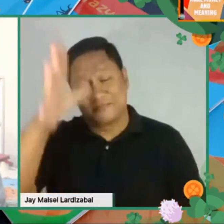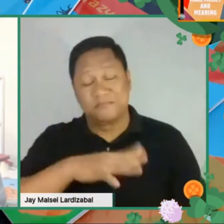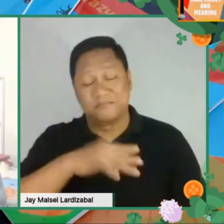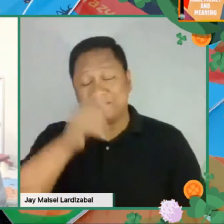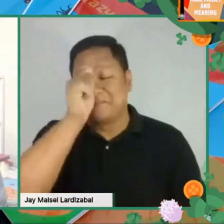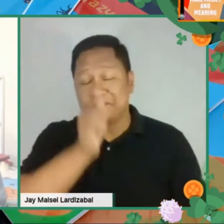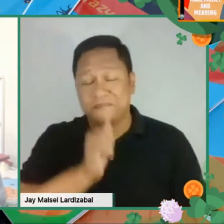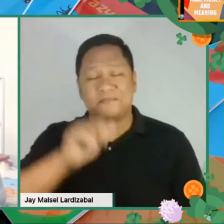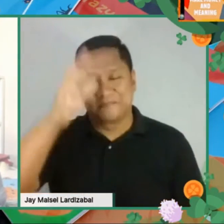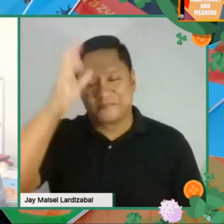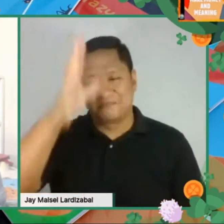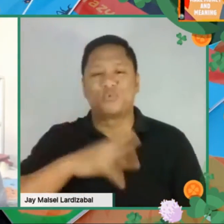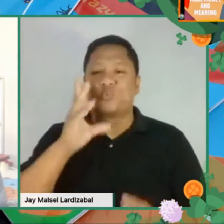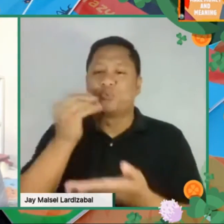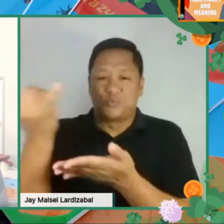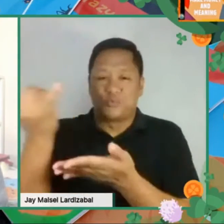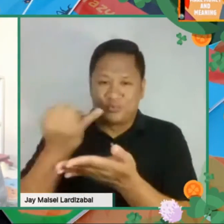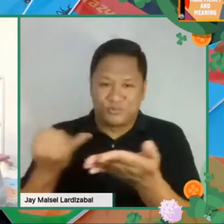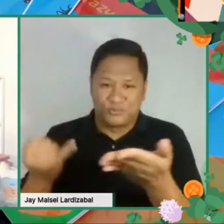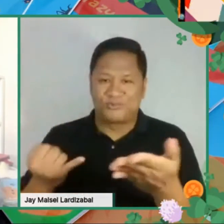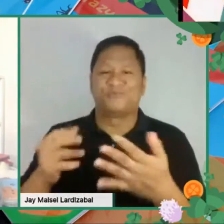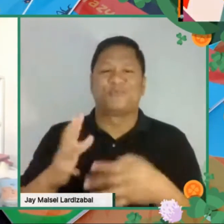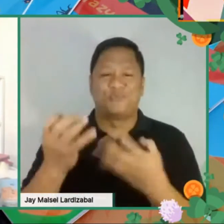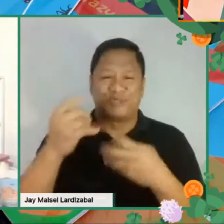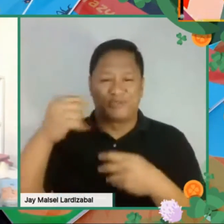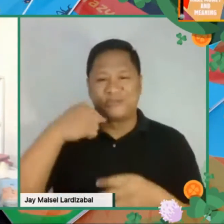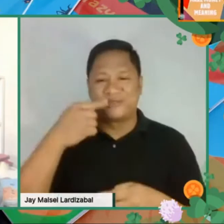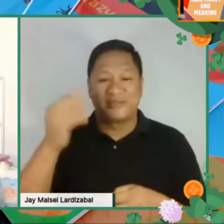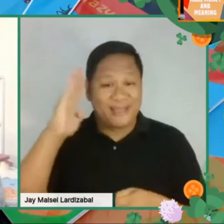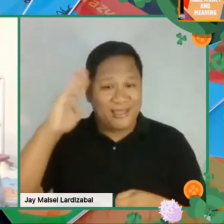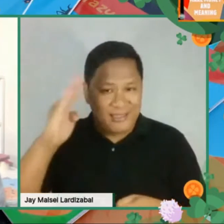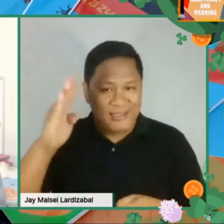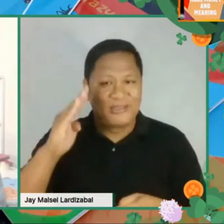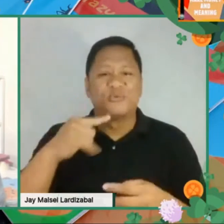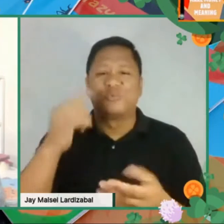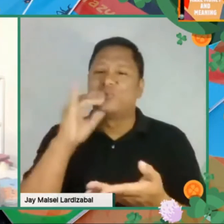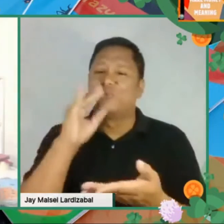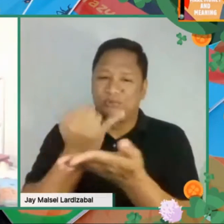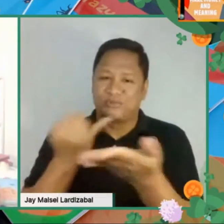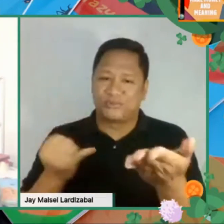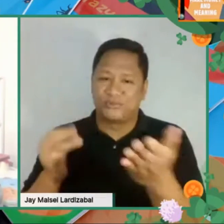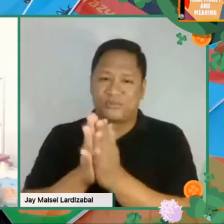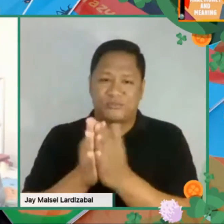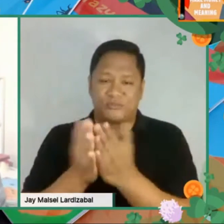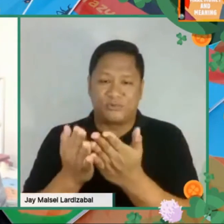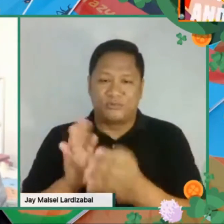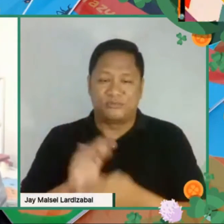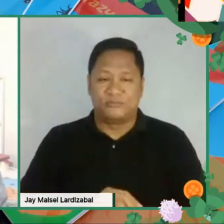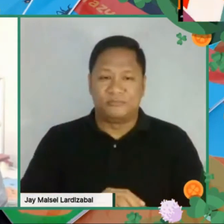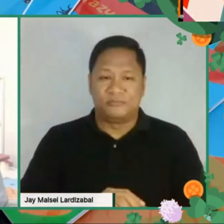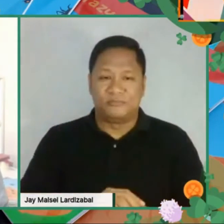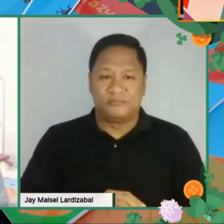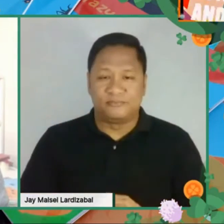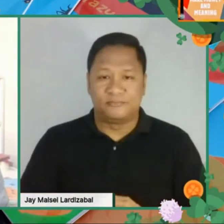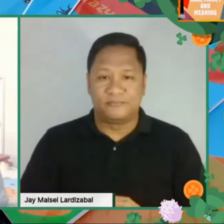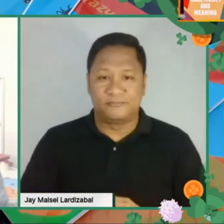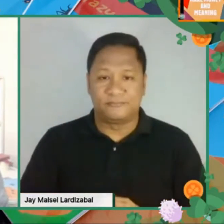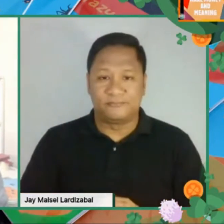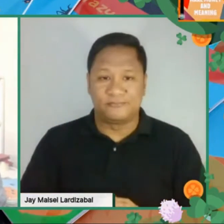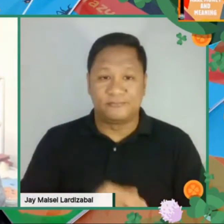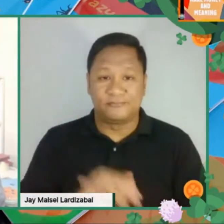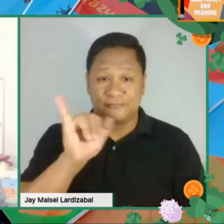from Indonesia. Hello, Gi. Yeah. So And he he is. really talagang